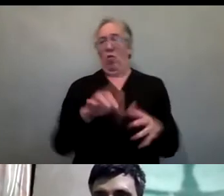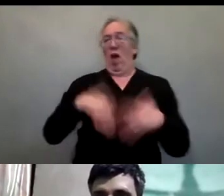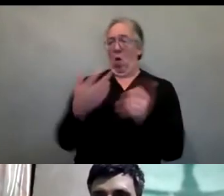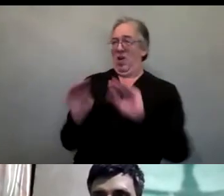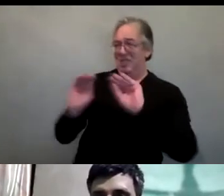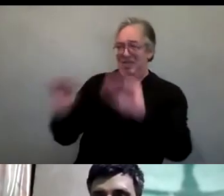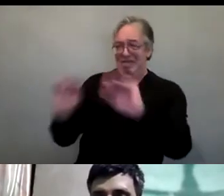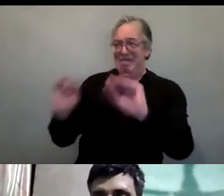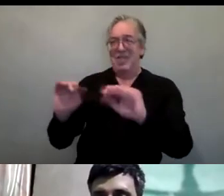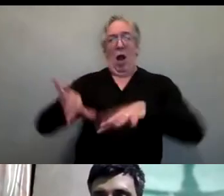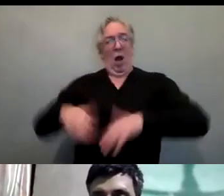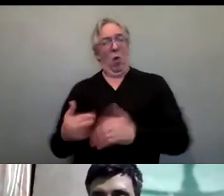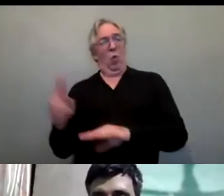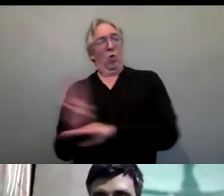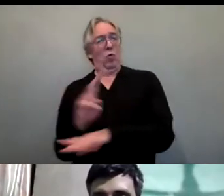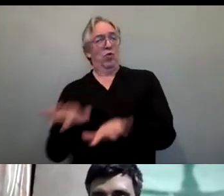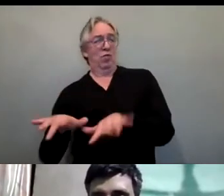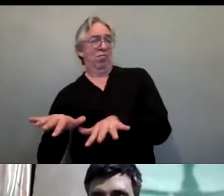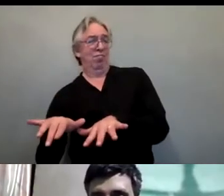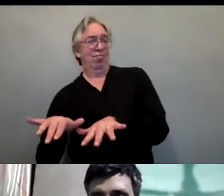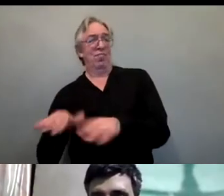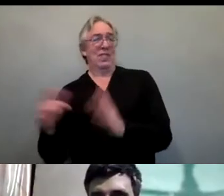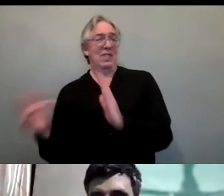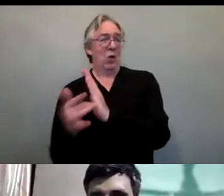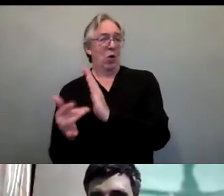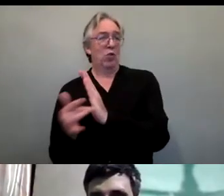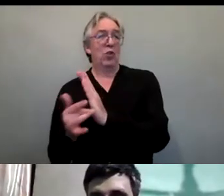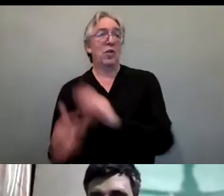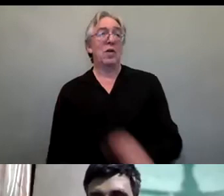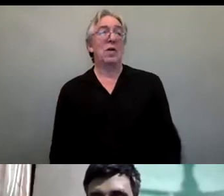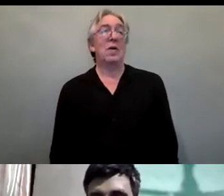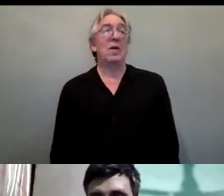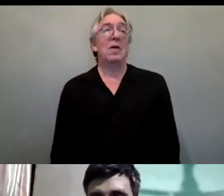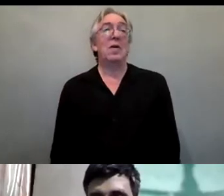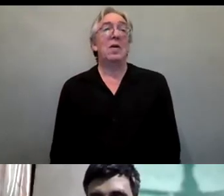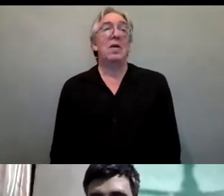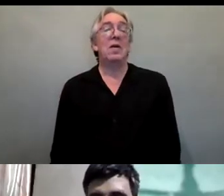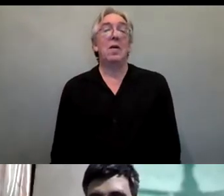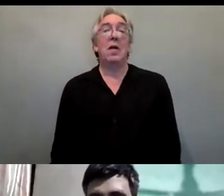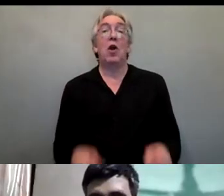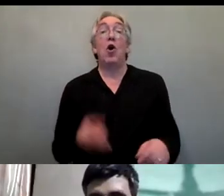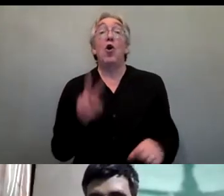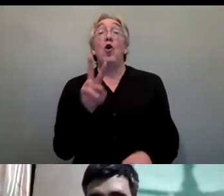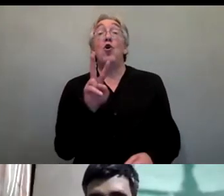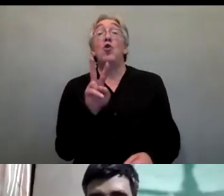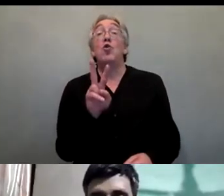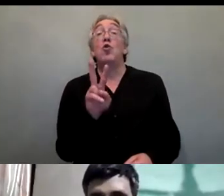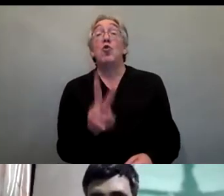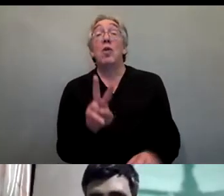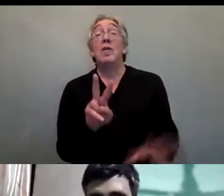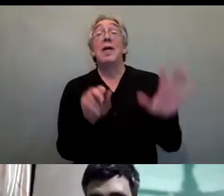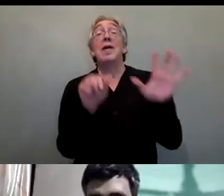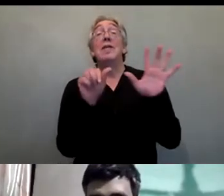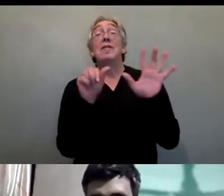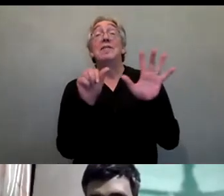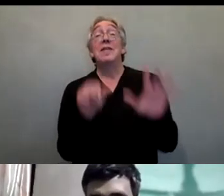that unfortunately, very few countries, in fact, 26% of countries, have any kind